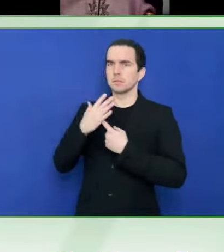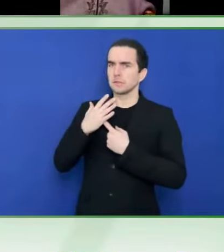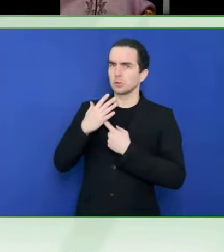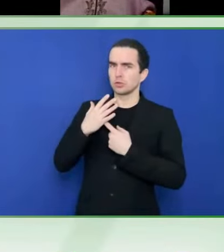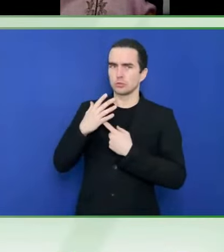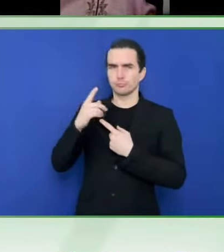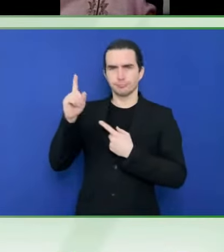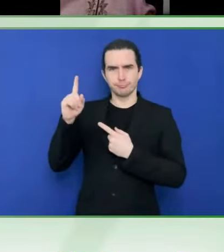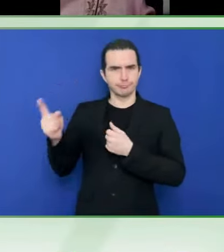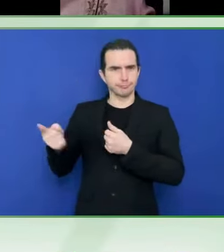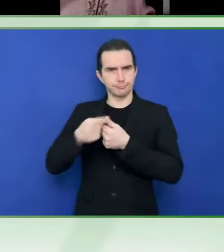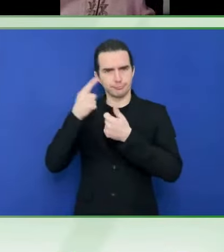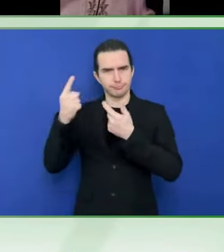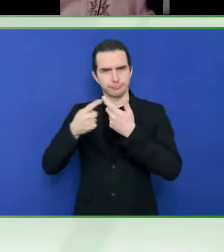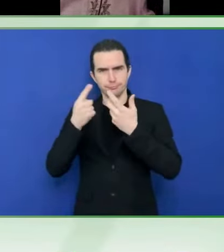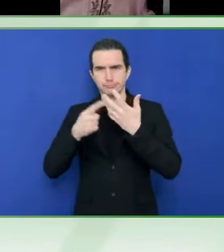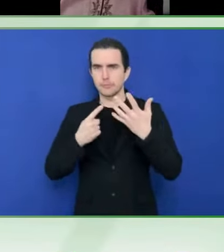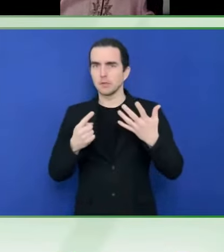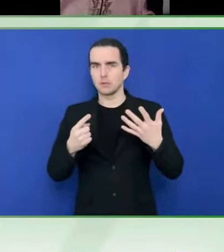inaccessibility.